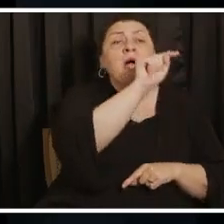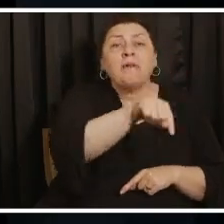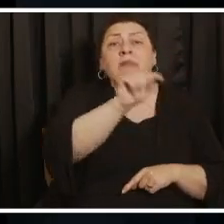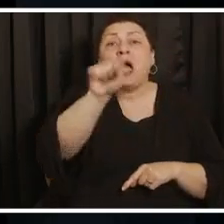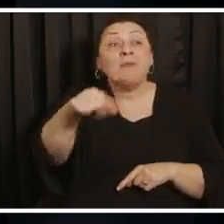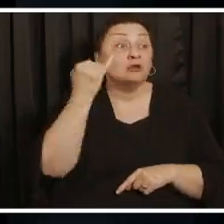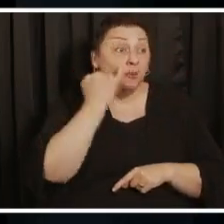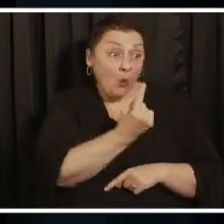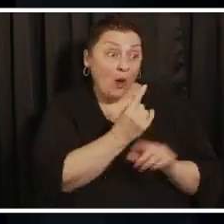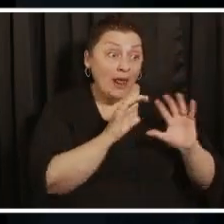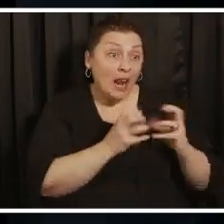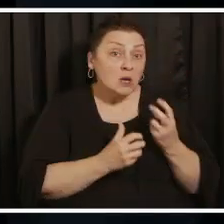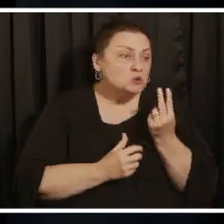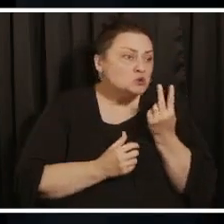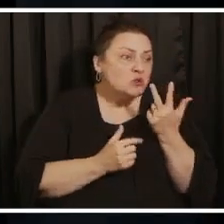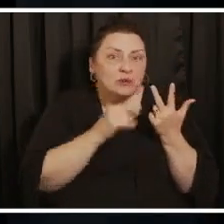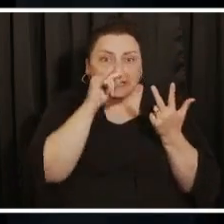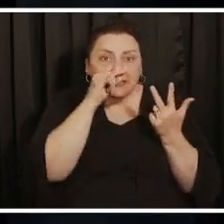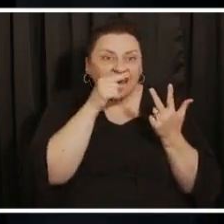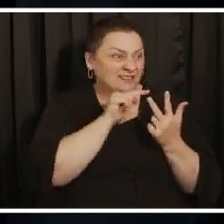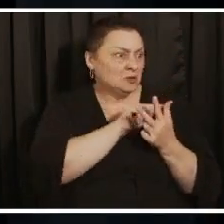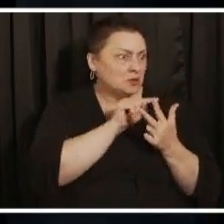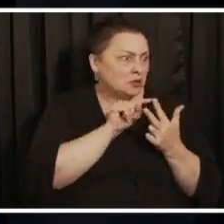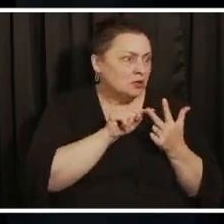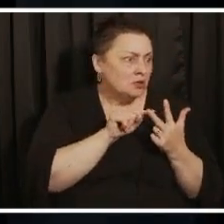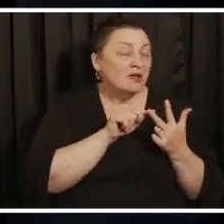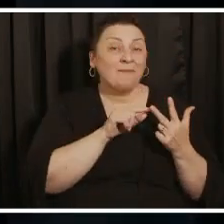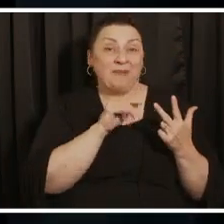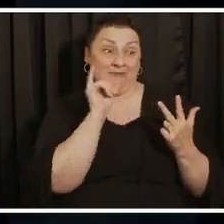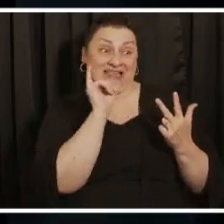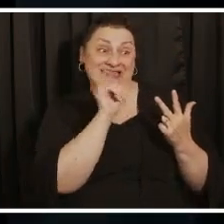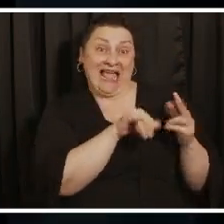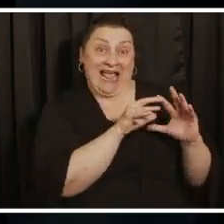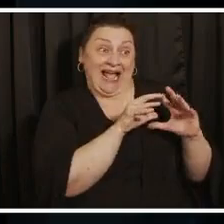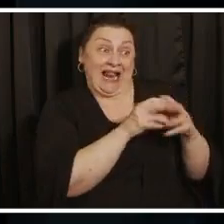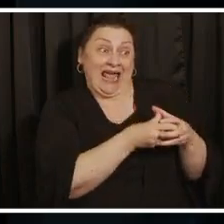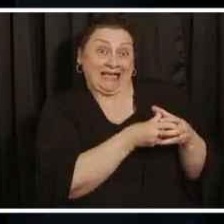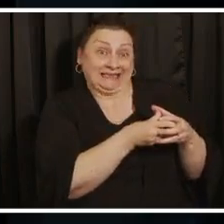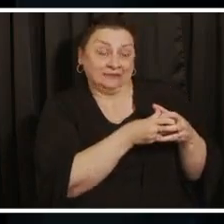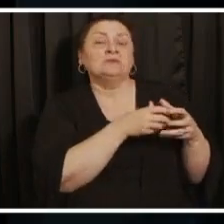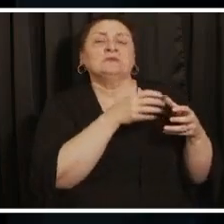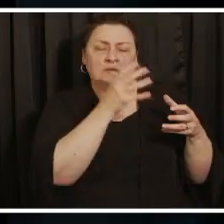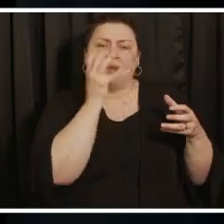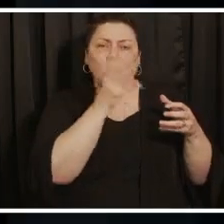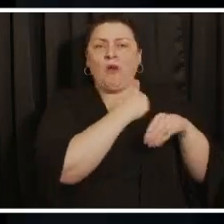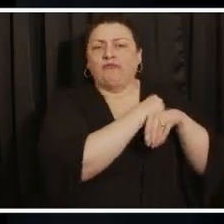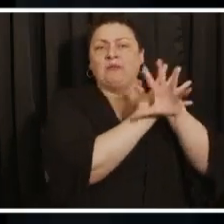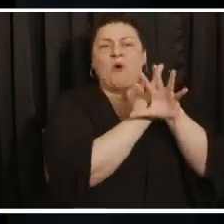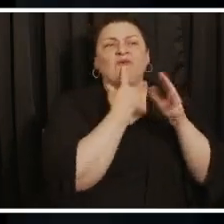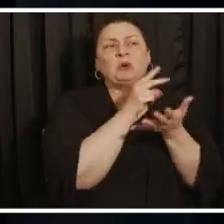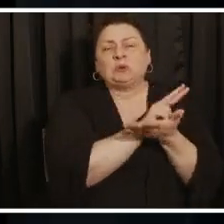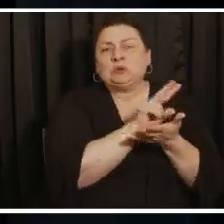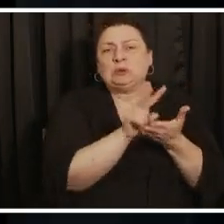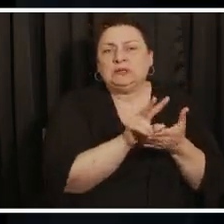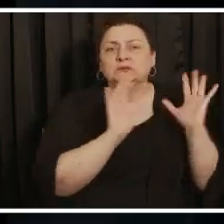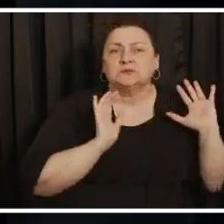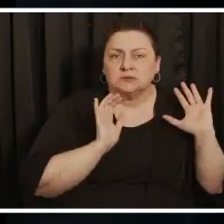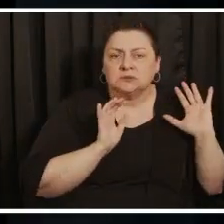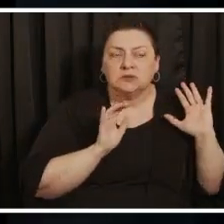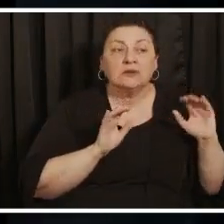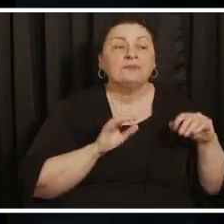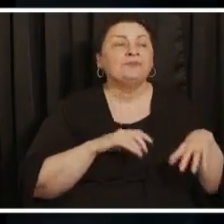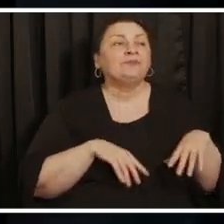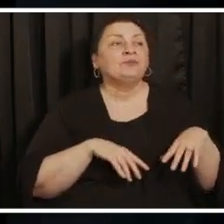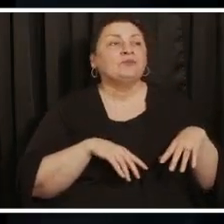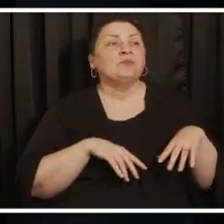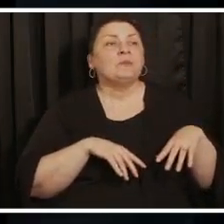in a class working with county health department, that class might have to go remote for 2 weeks. What we're talking about is what we're